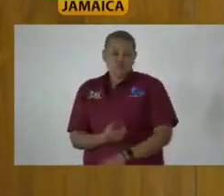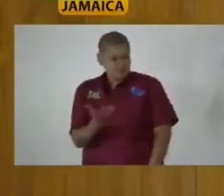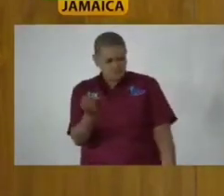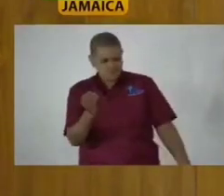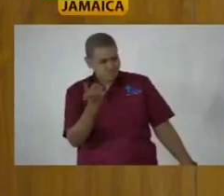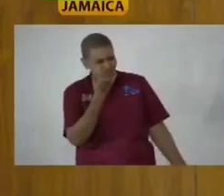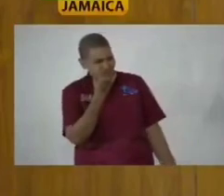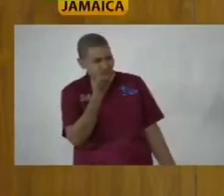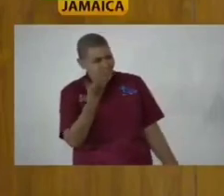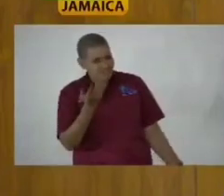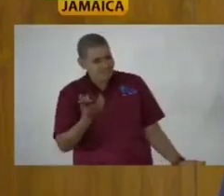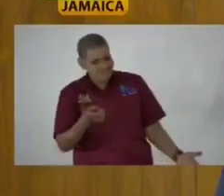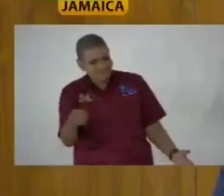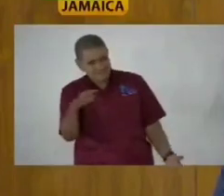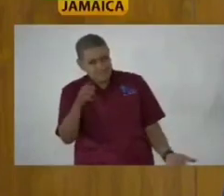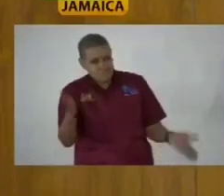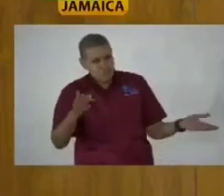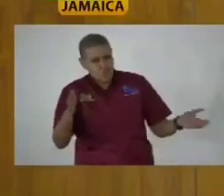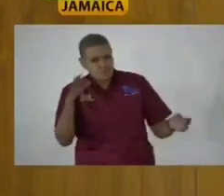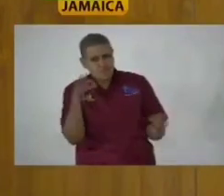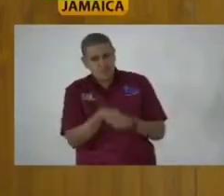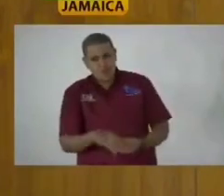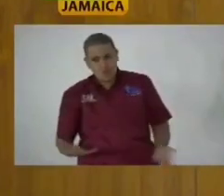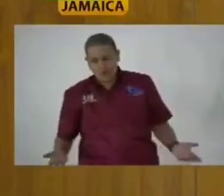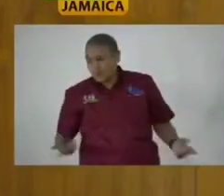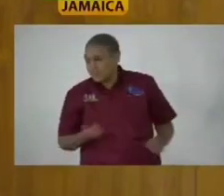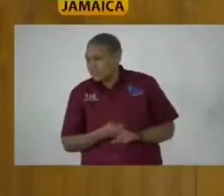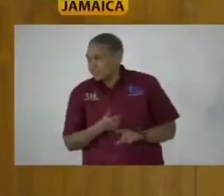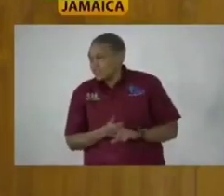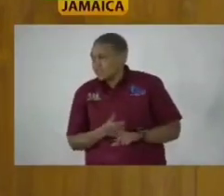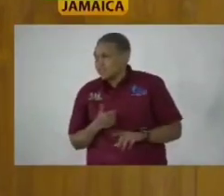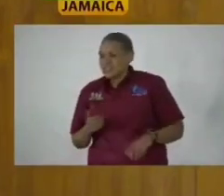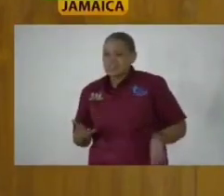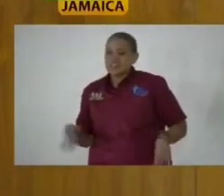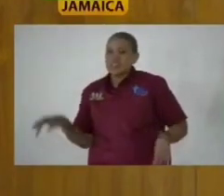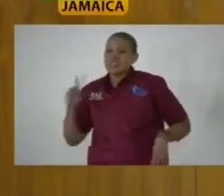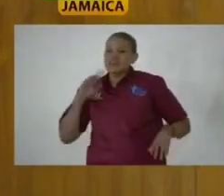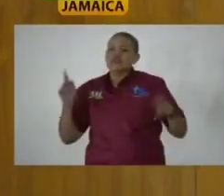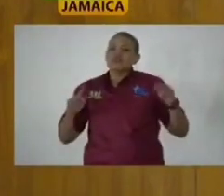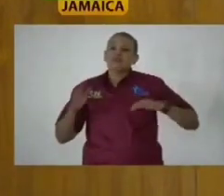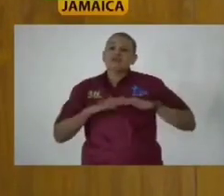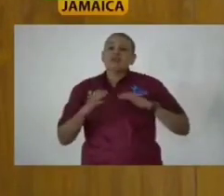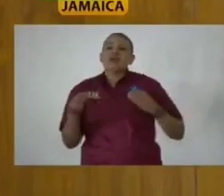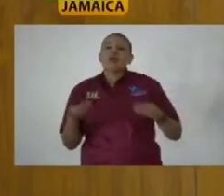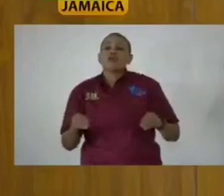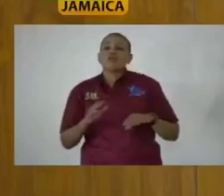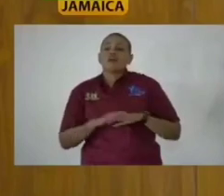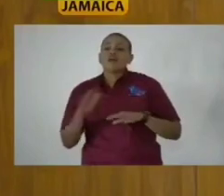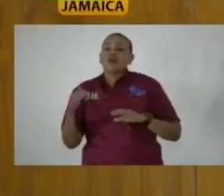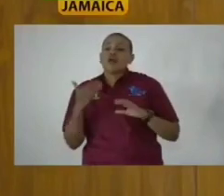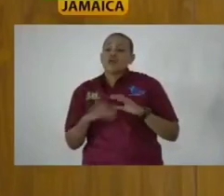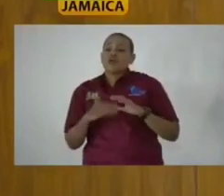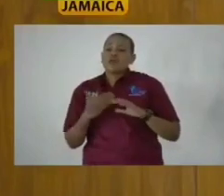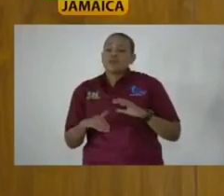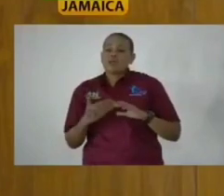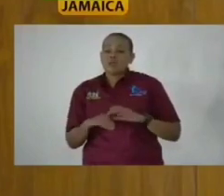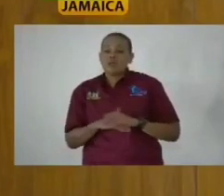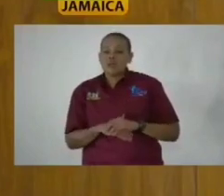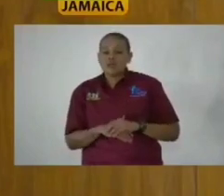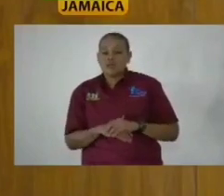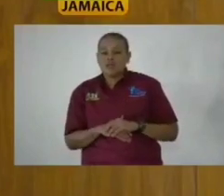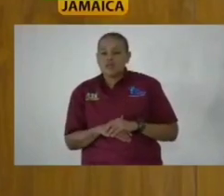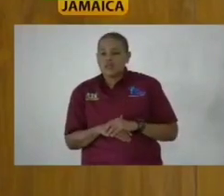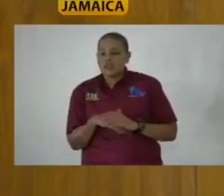the record, I have written to the minister today. That letter is at her office. It's on her email. It is.